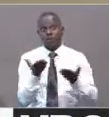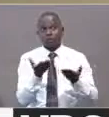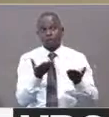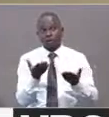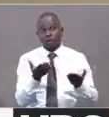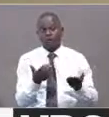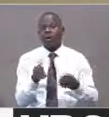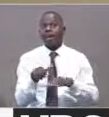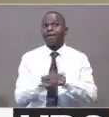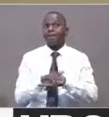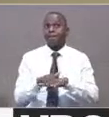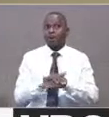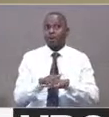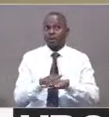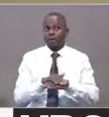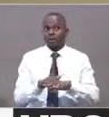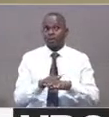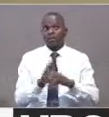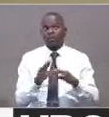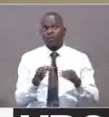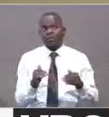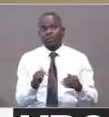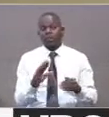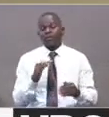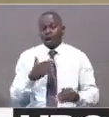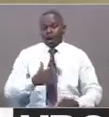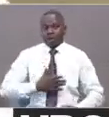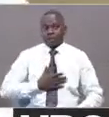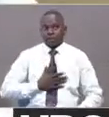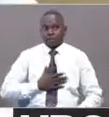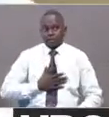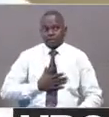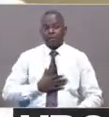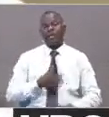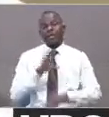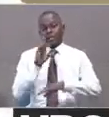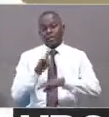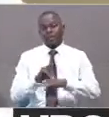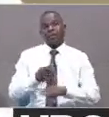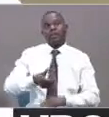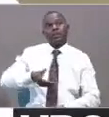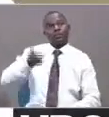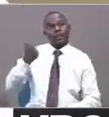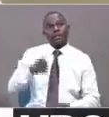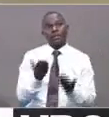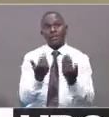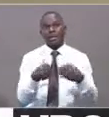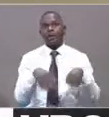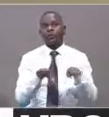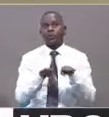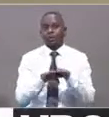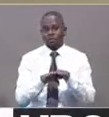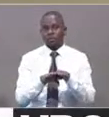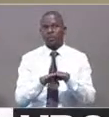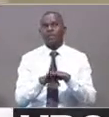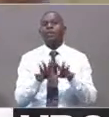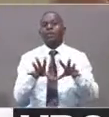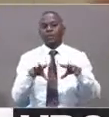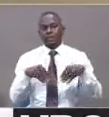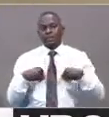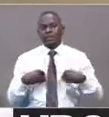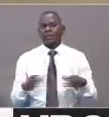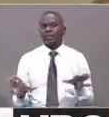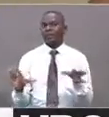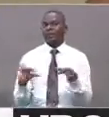to Buganda its full powers according to the past agreements and allowed it to